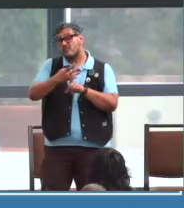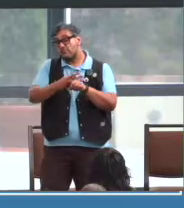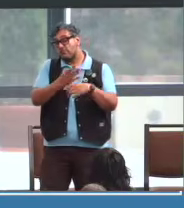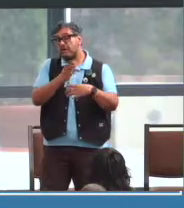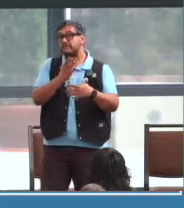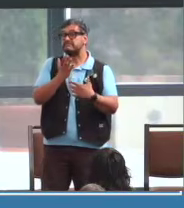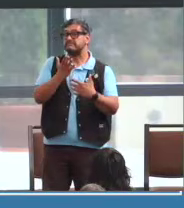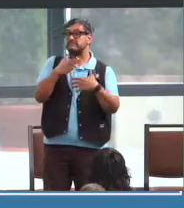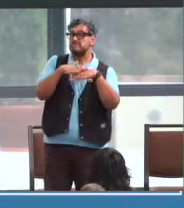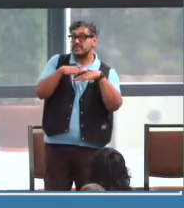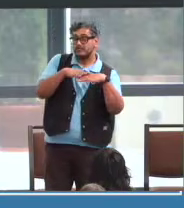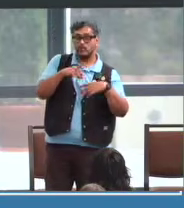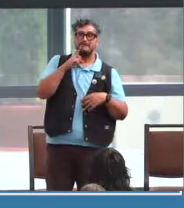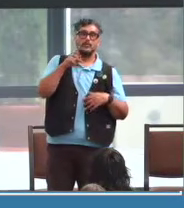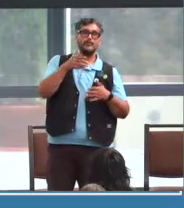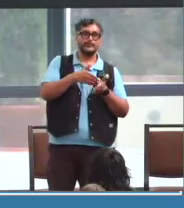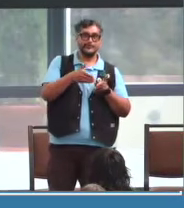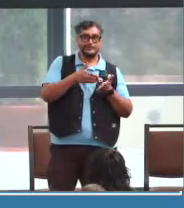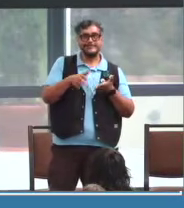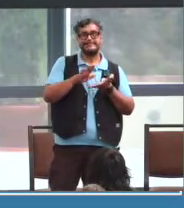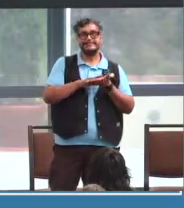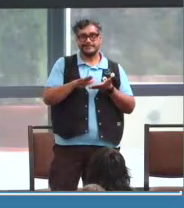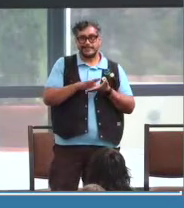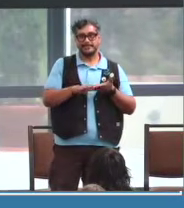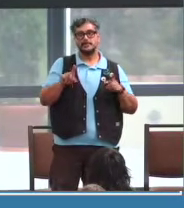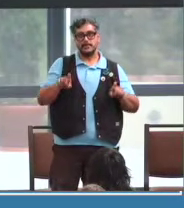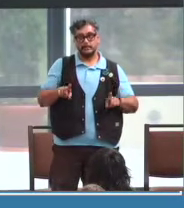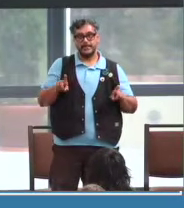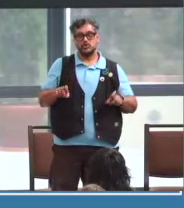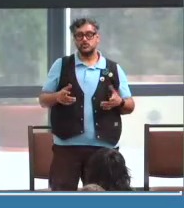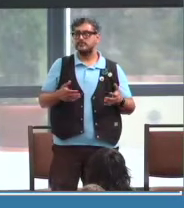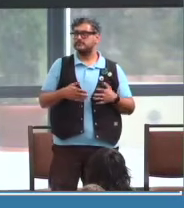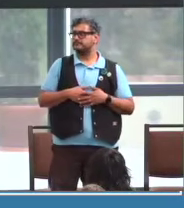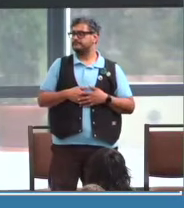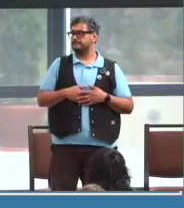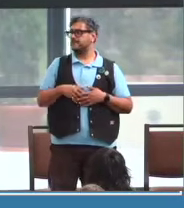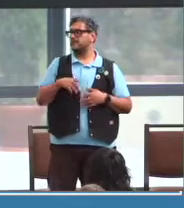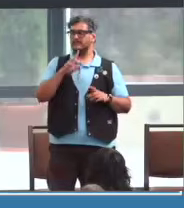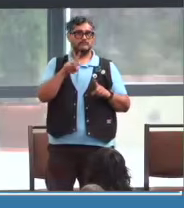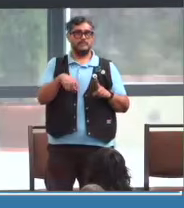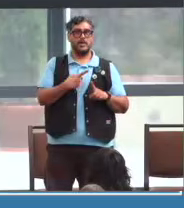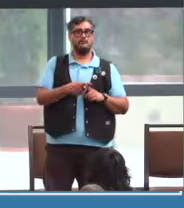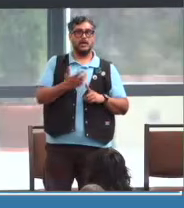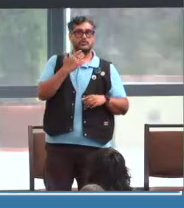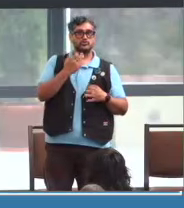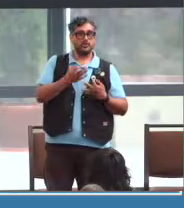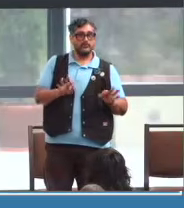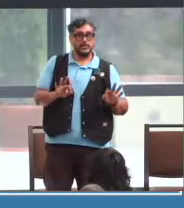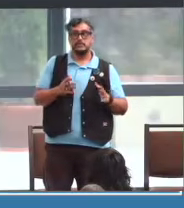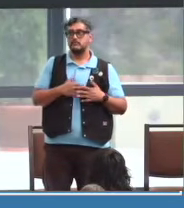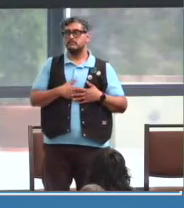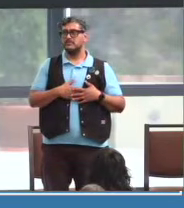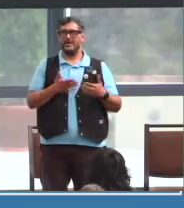that they could get routine cleanings and examinations. Of course, we discussed the sugar-free products. We do want to